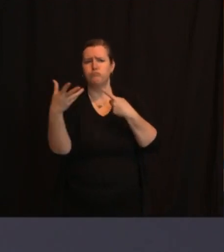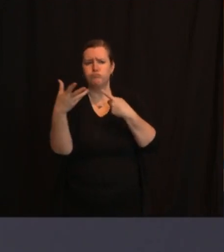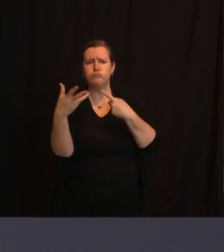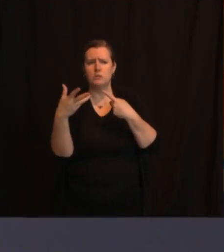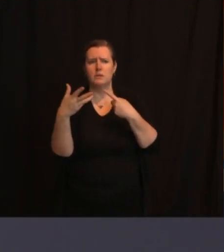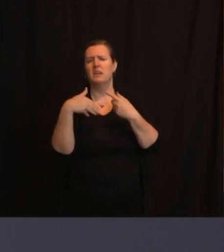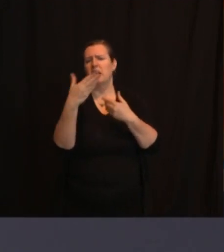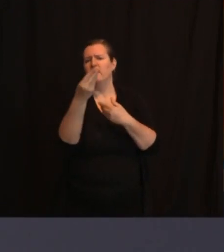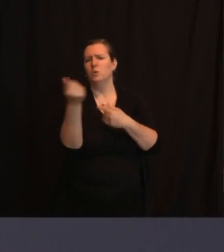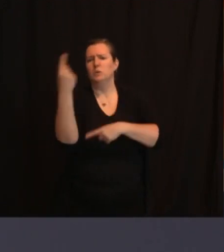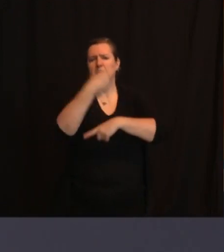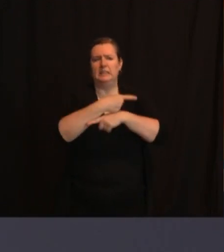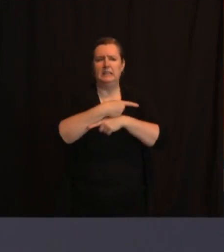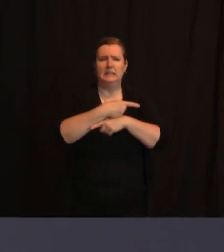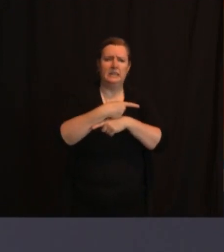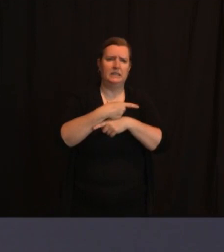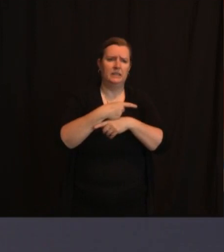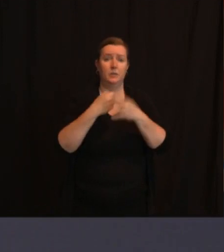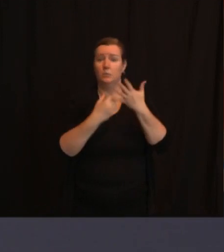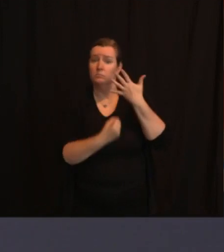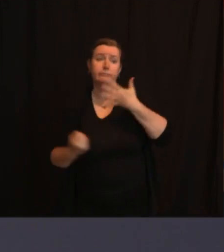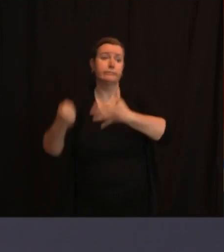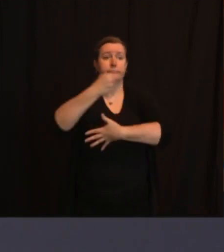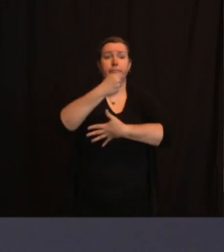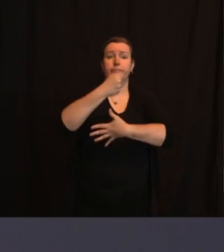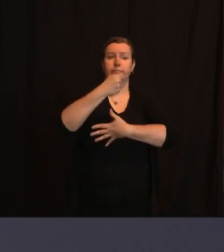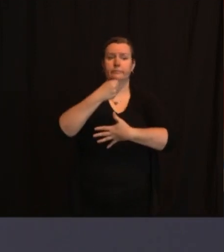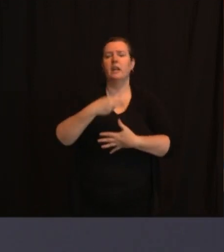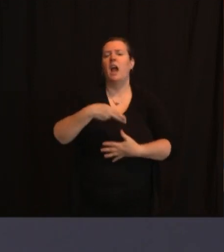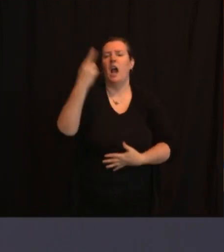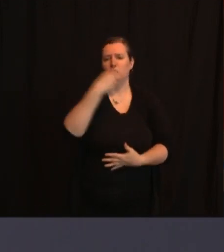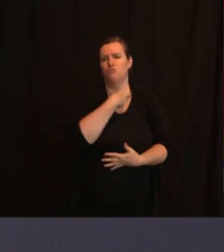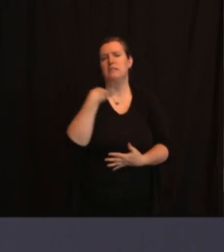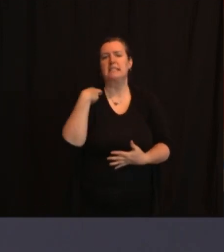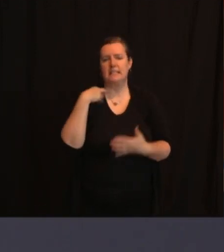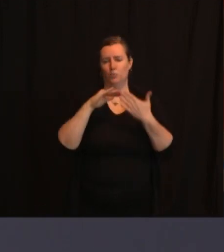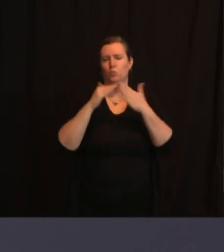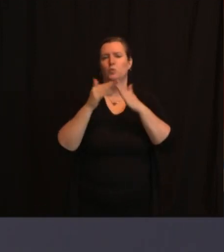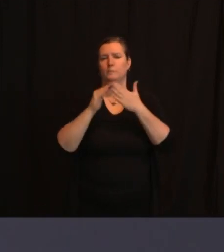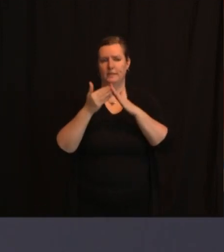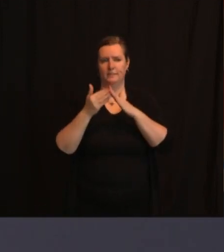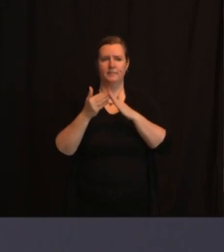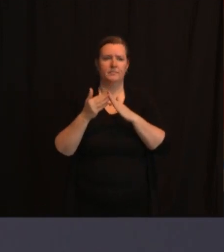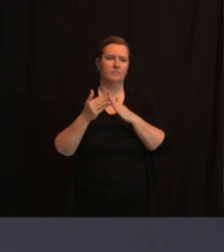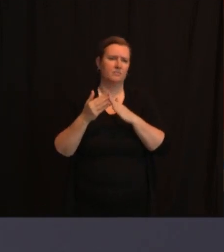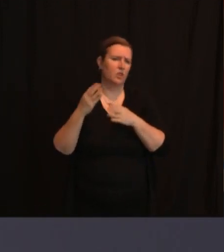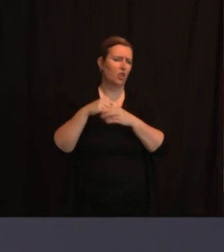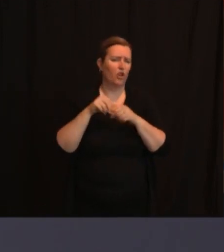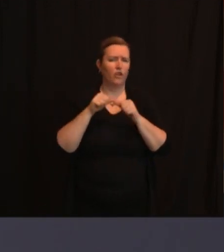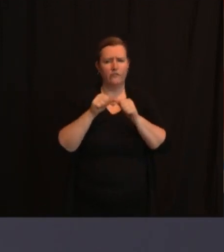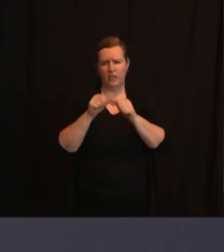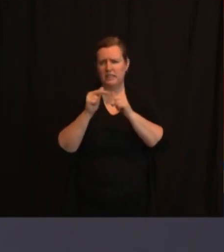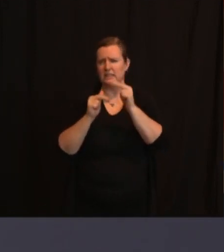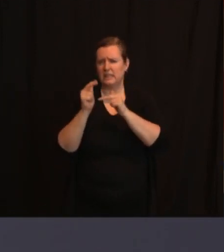communities will be high priorities on that list, and that will include clearly long-term care. Before the Attorney General comes in on your